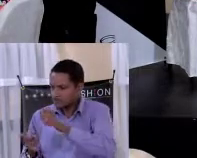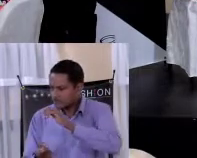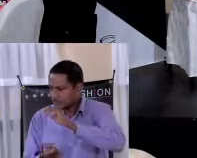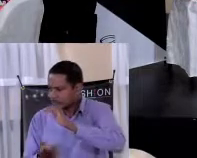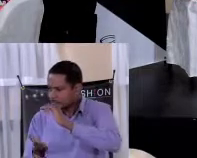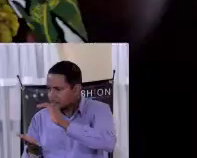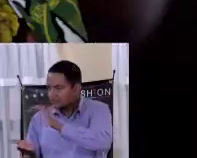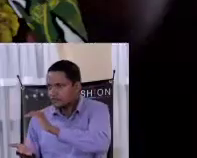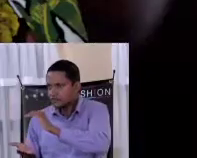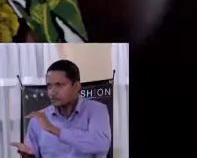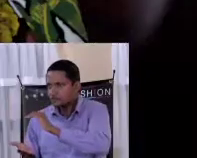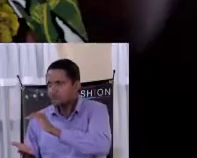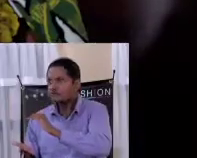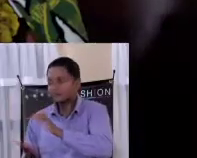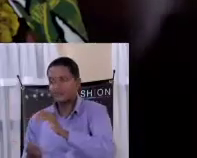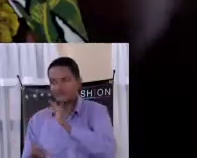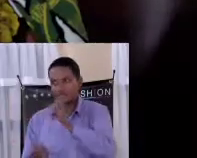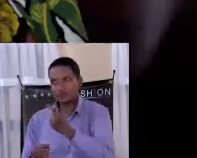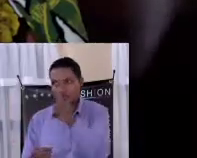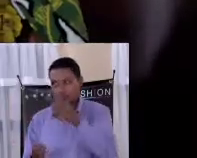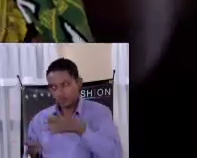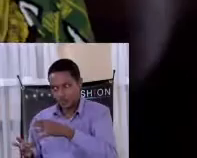merchandise and so is one way to do that.